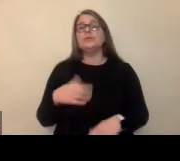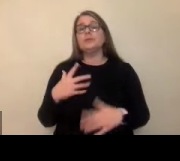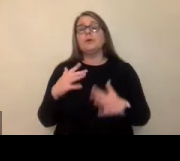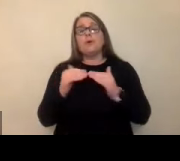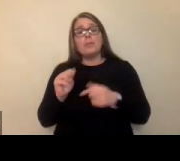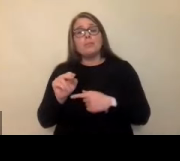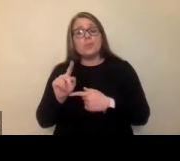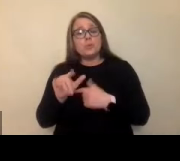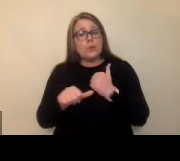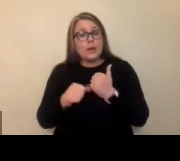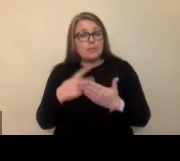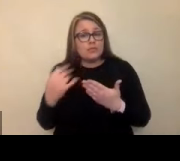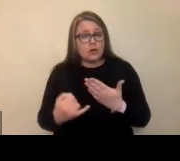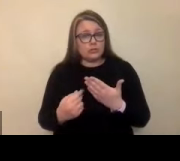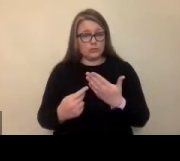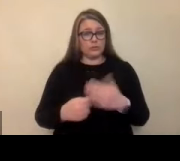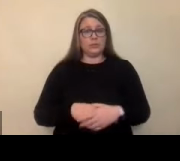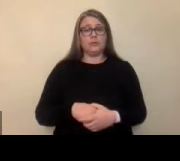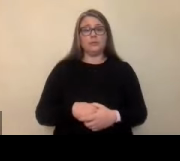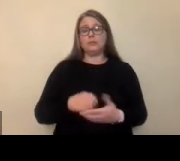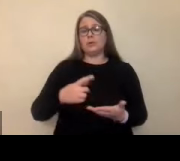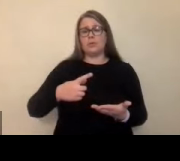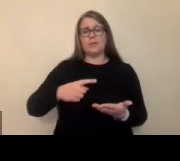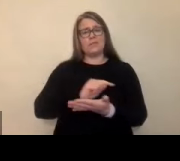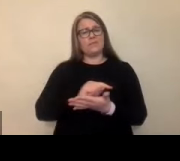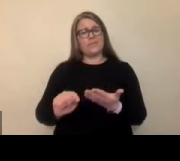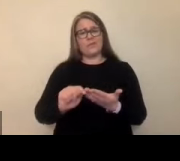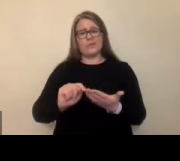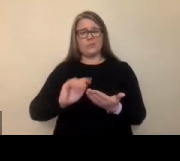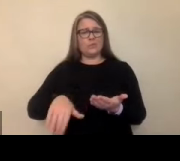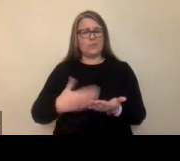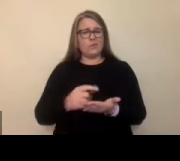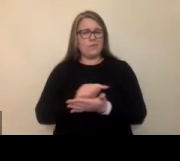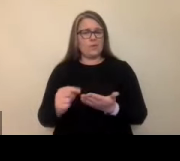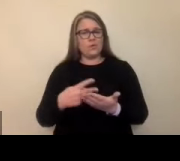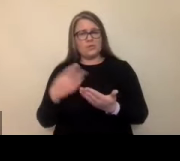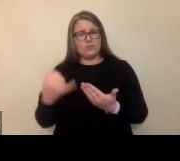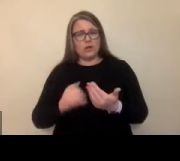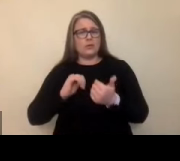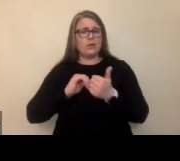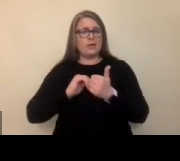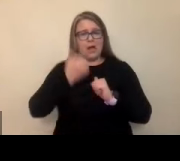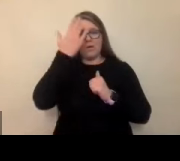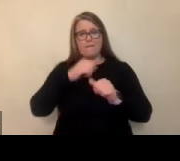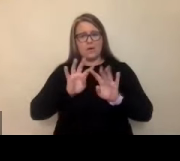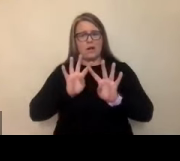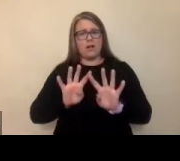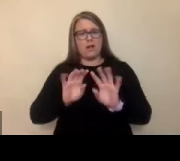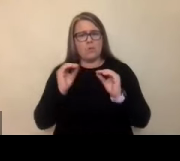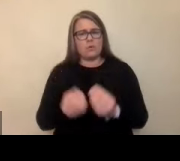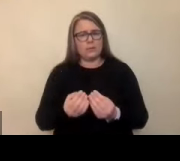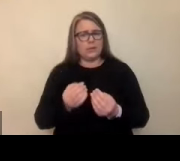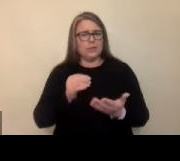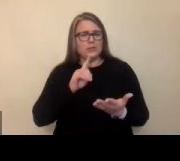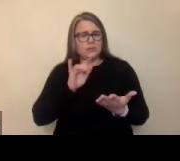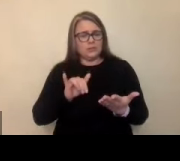collective projects that have, in the way that all the Frontlines organizations have kind of connected these projects to get out the vote efforts and